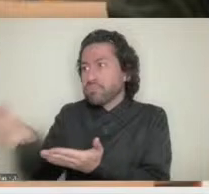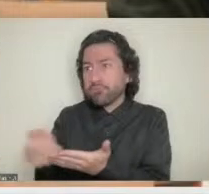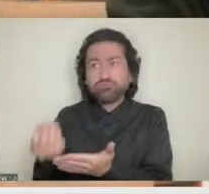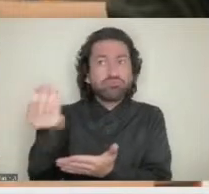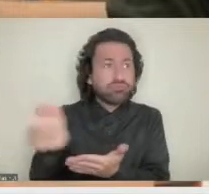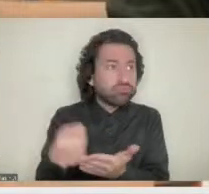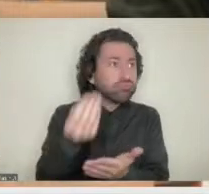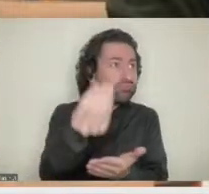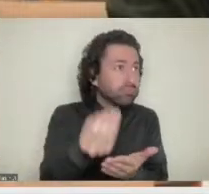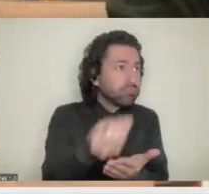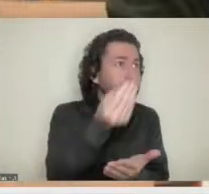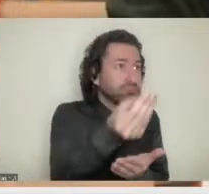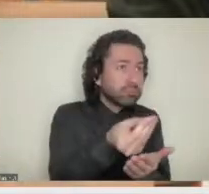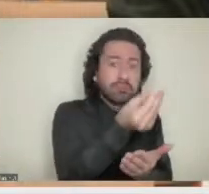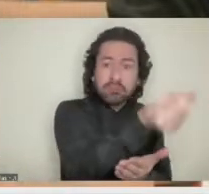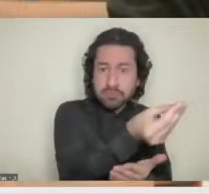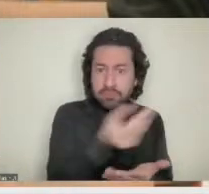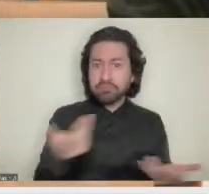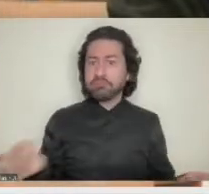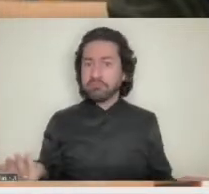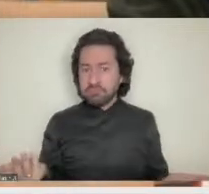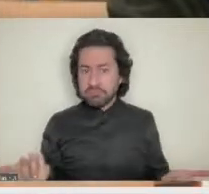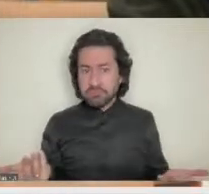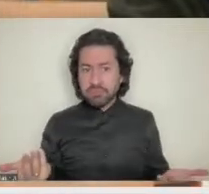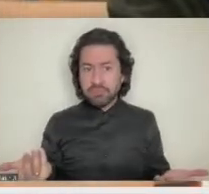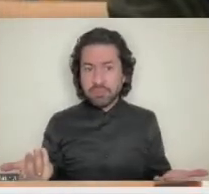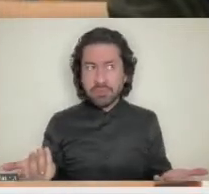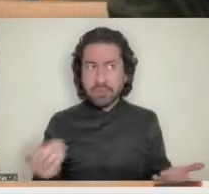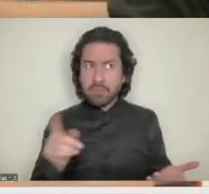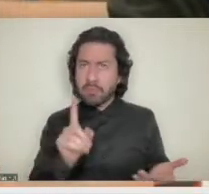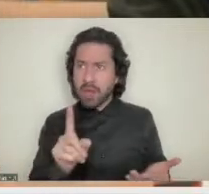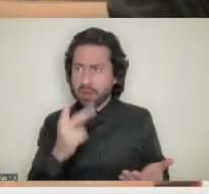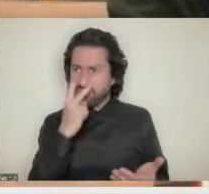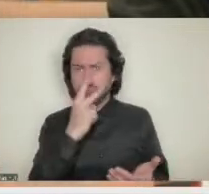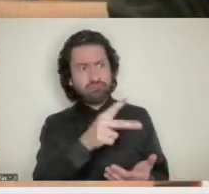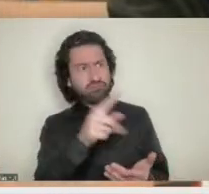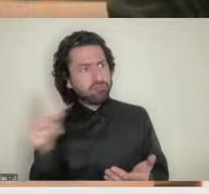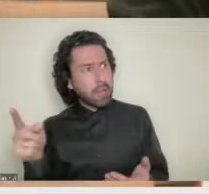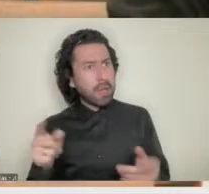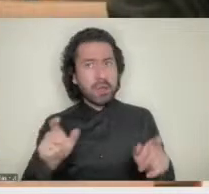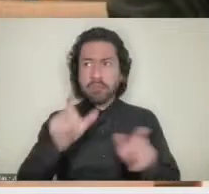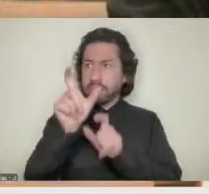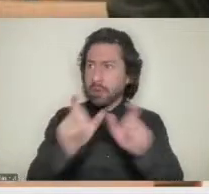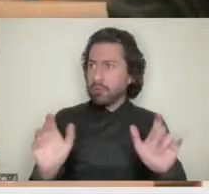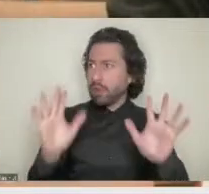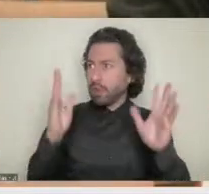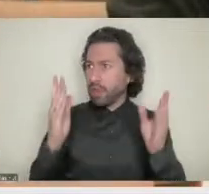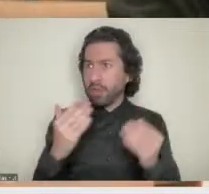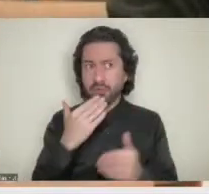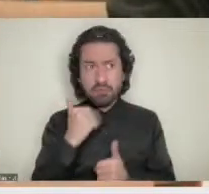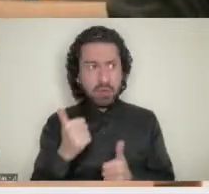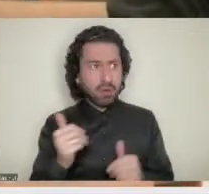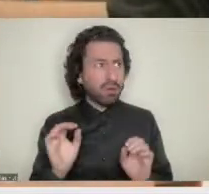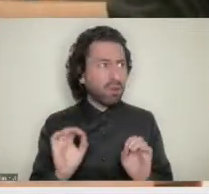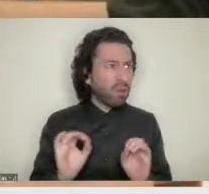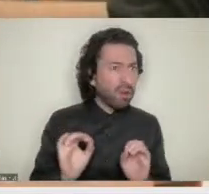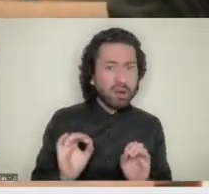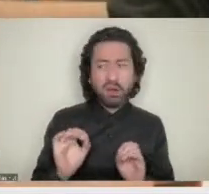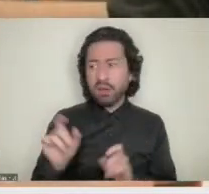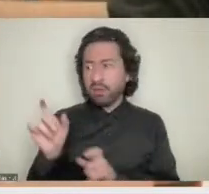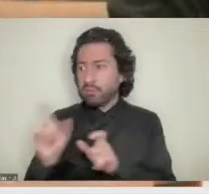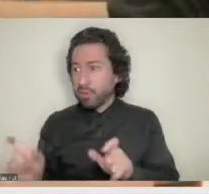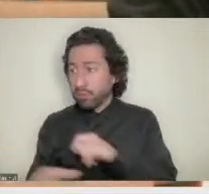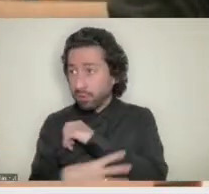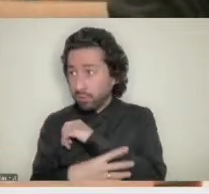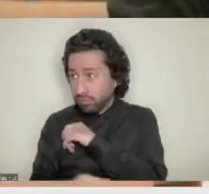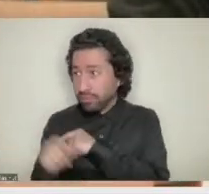the end of the day, what we see is that the quality of life does not improve. And at the same time, we cannot